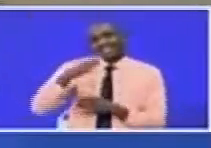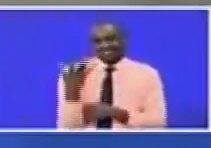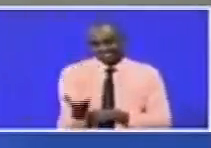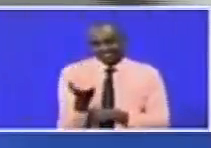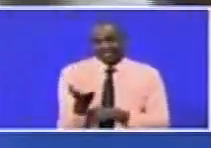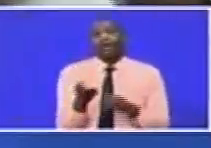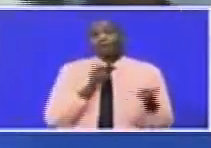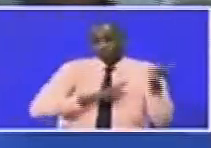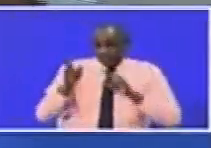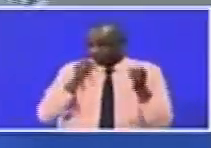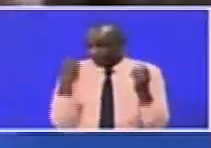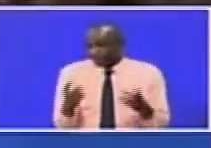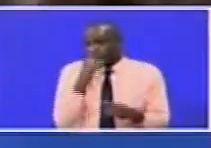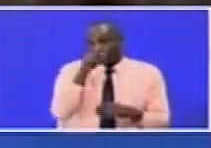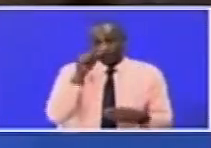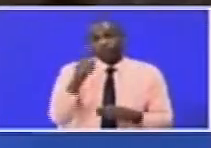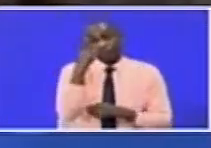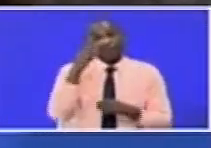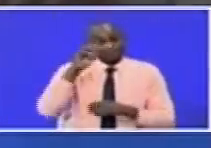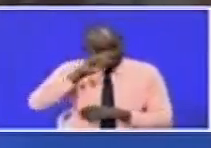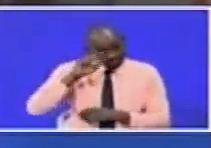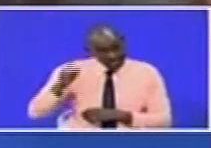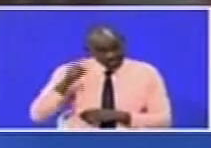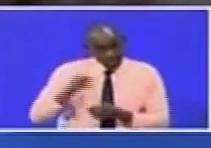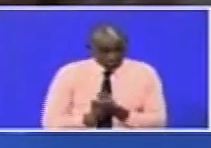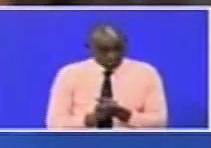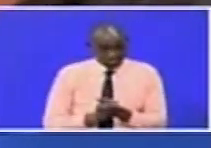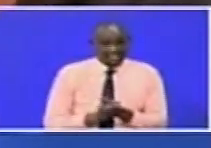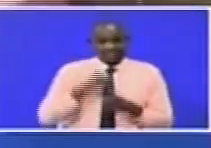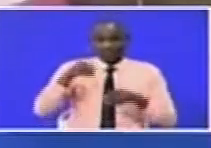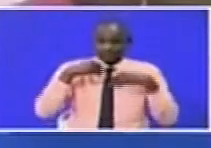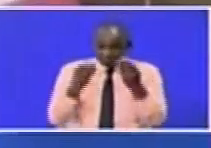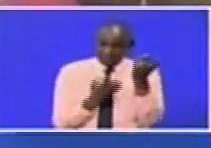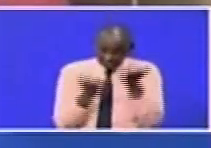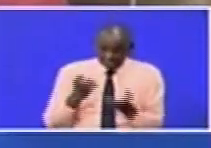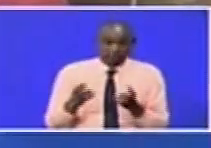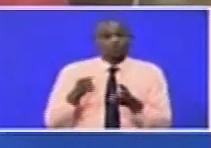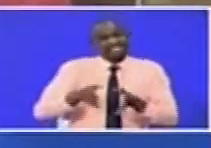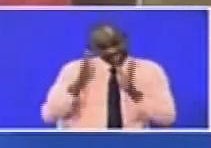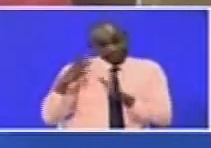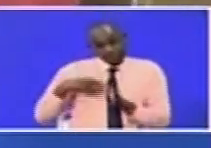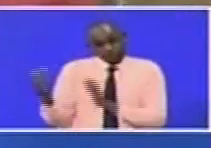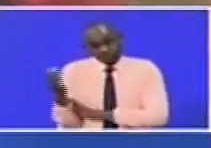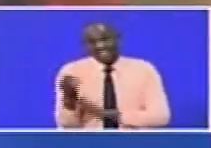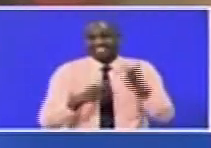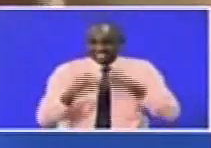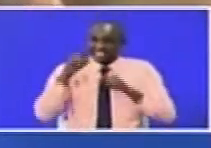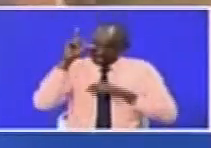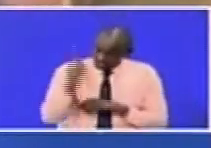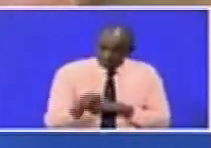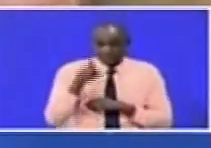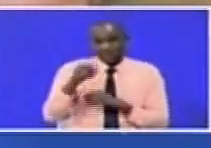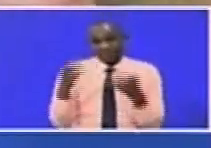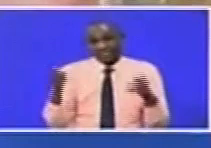with a population of about 1.1 million. Kigali provides trade for street vendors who sell cheap and affordable goods